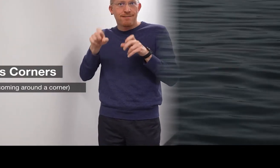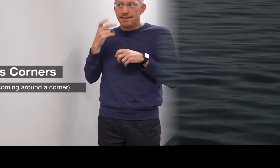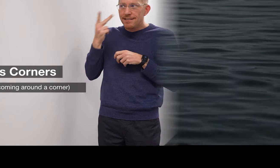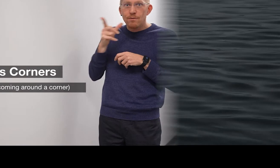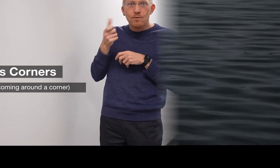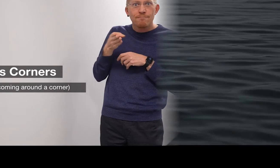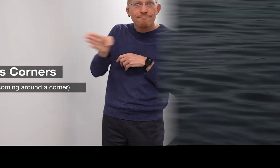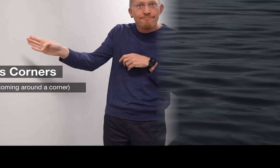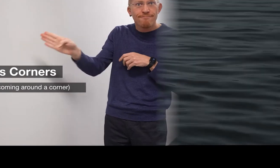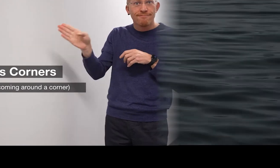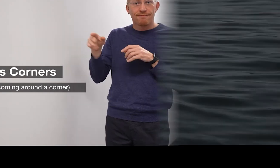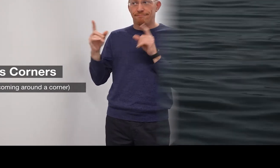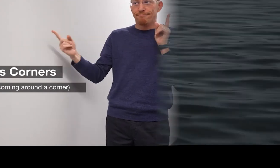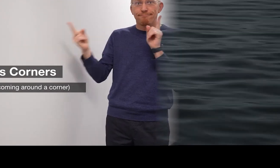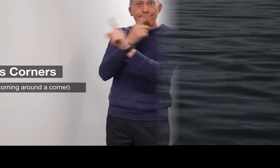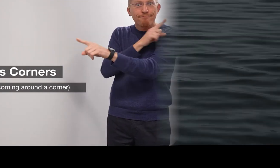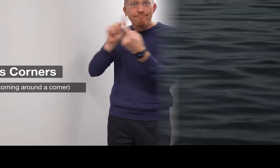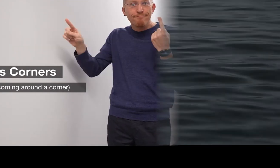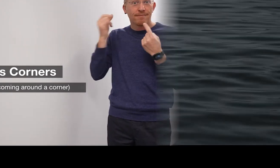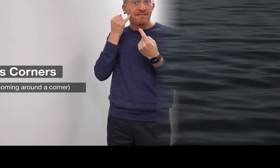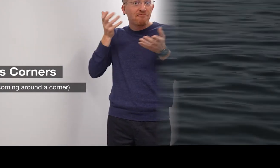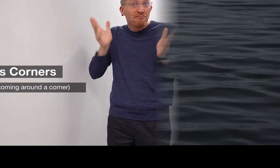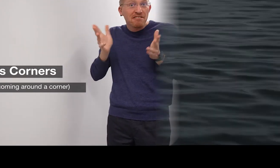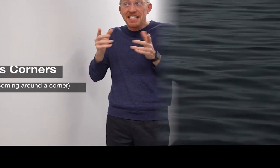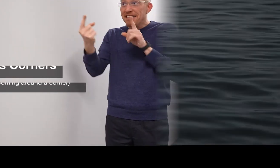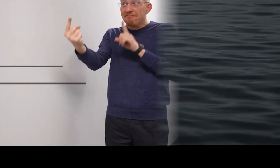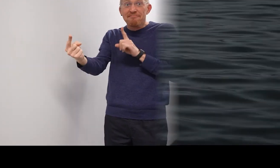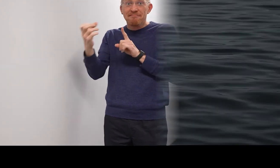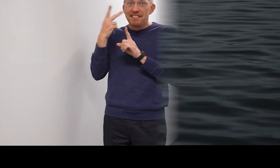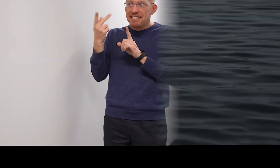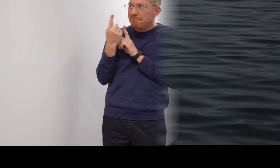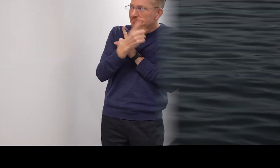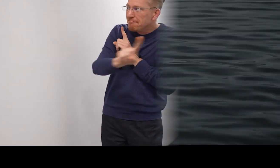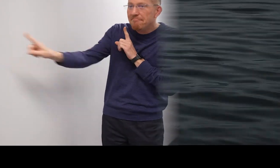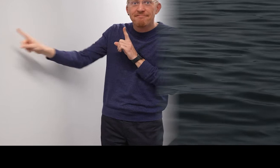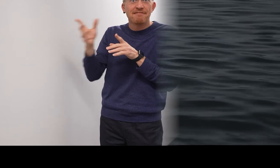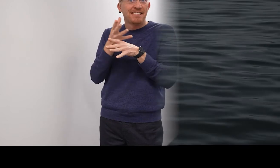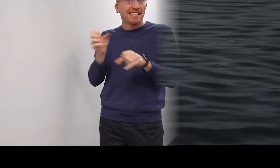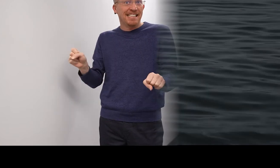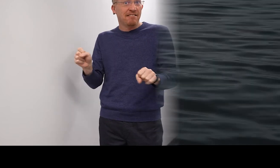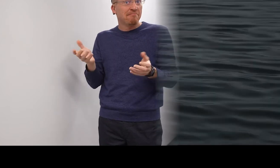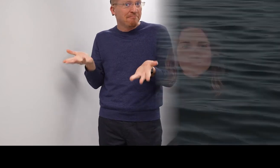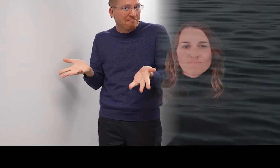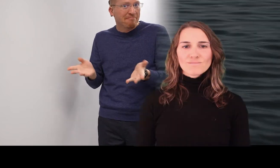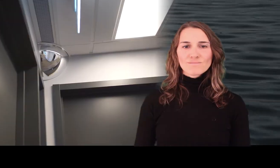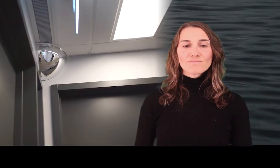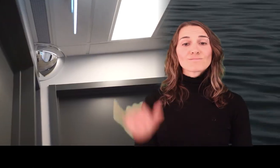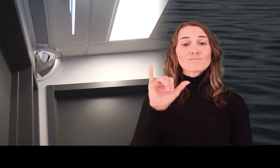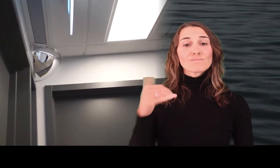corridors that allow for clear sight lines so that people passing one another going the opposite ways do not run into each